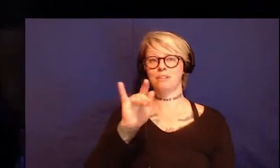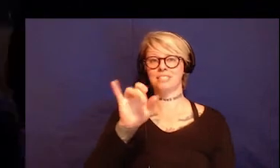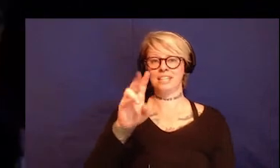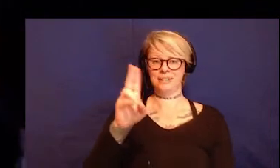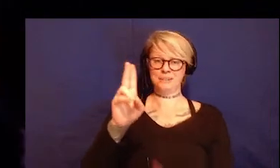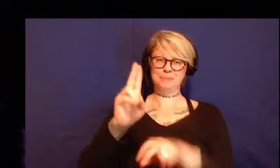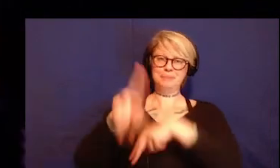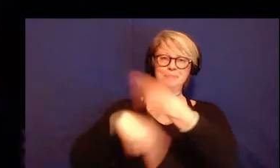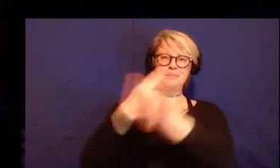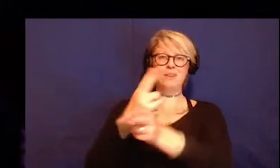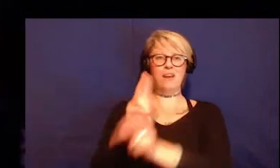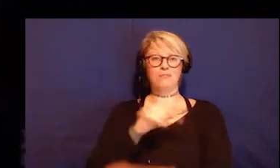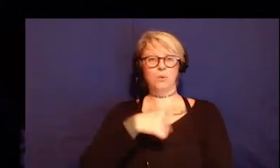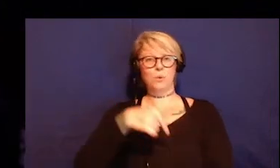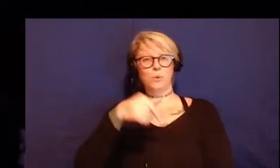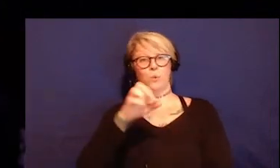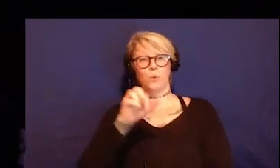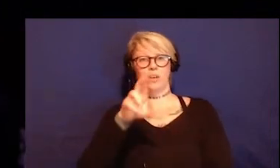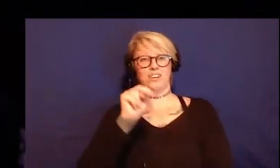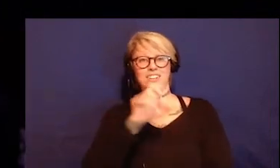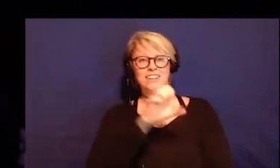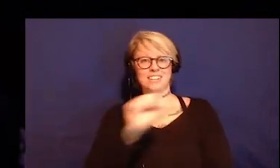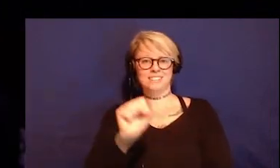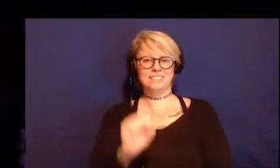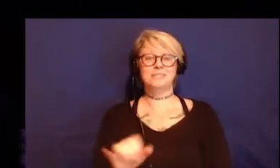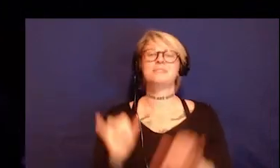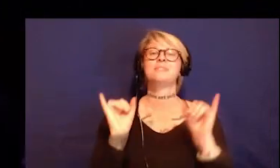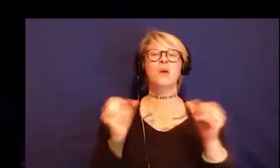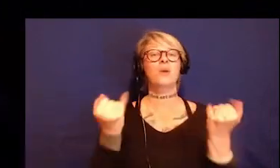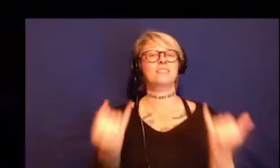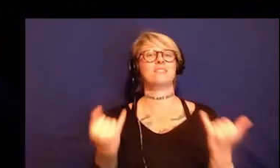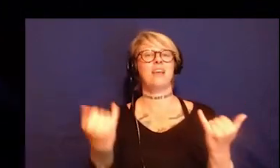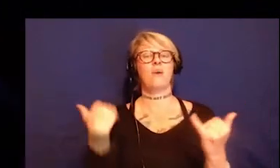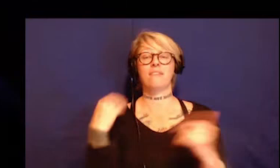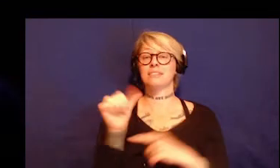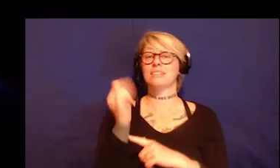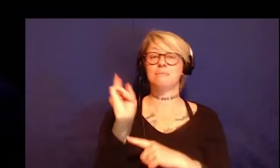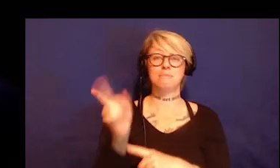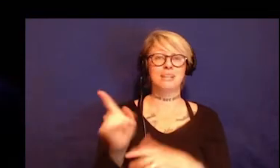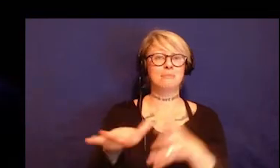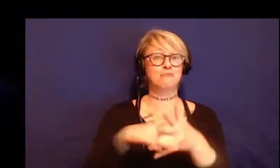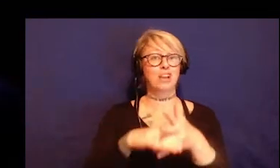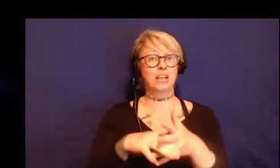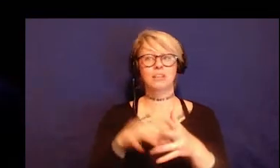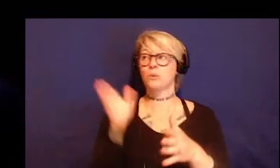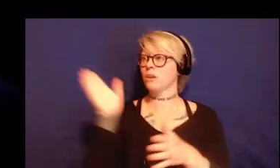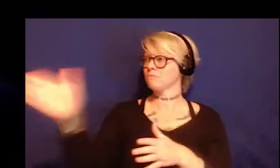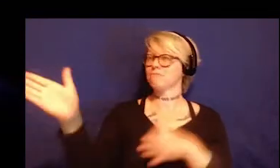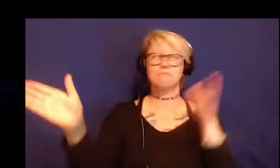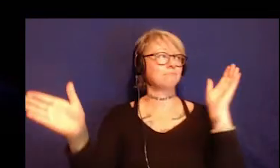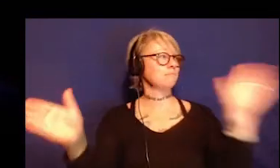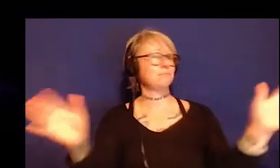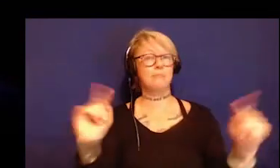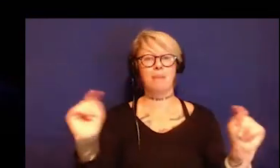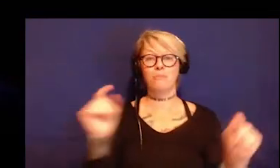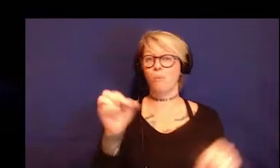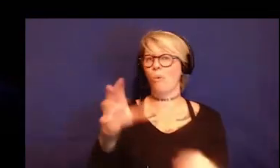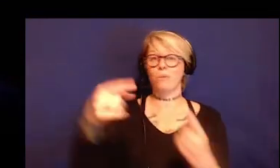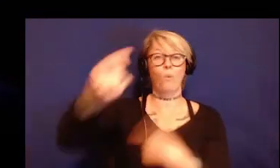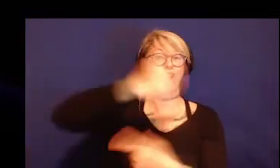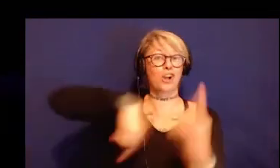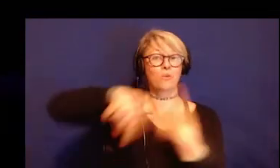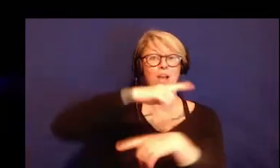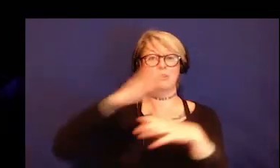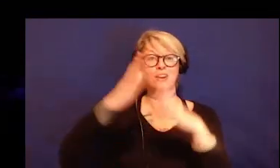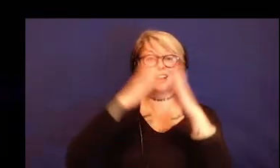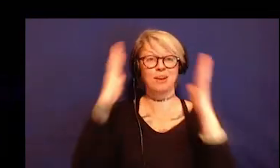10-minute break. Just go get some fresh air, go to the bathrooms left and left, or if you're at home, just like walk around your living room, pet your